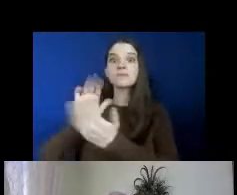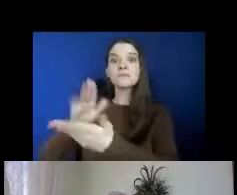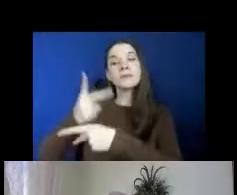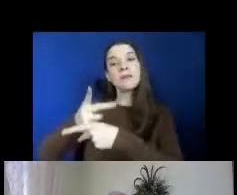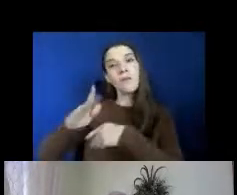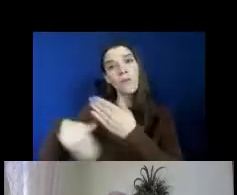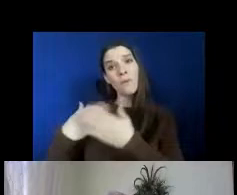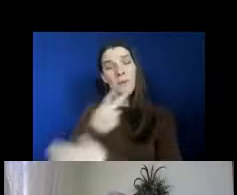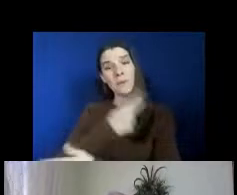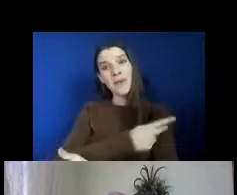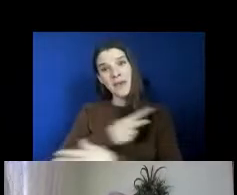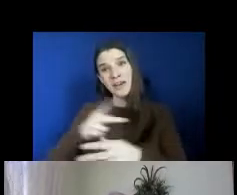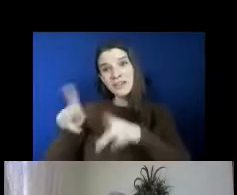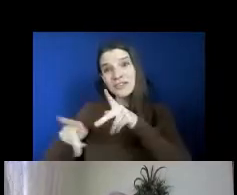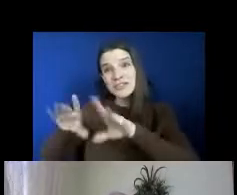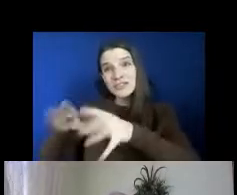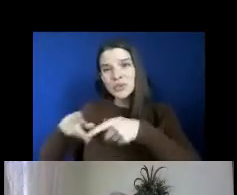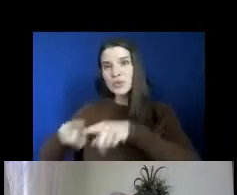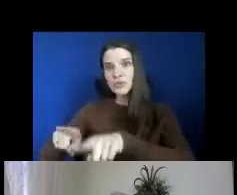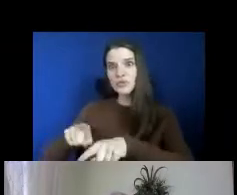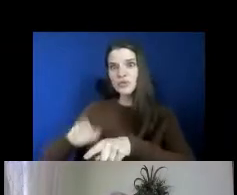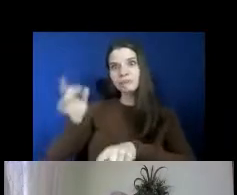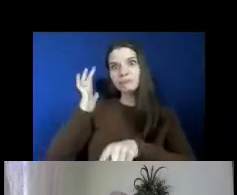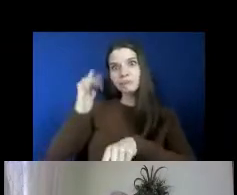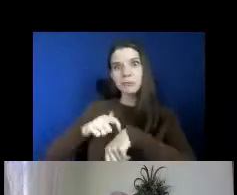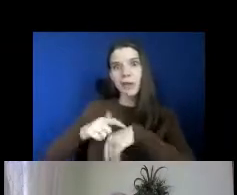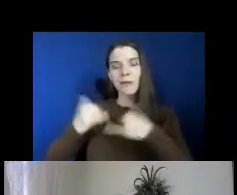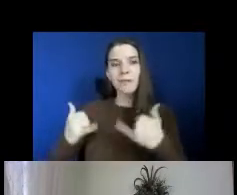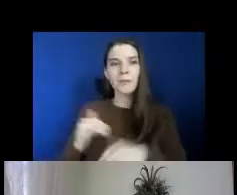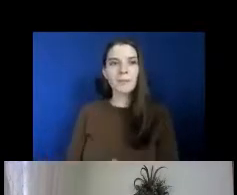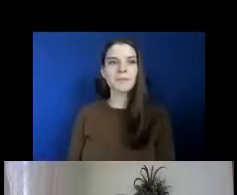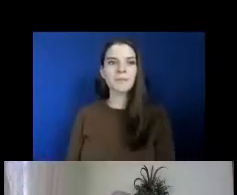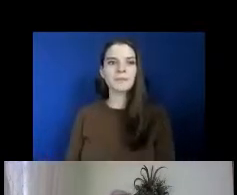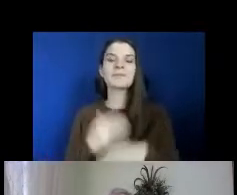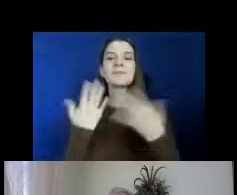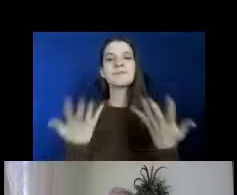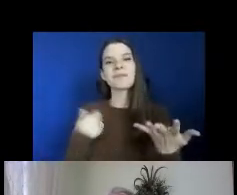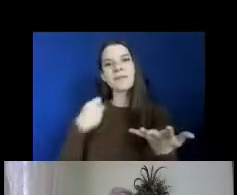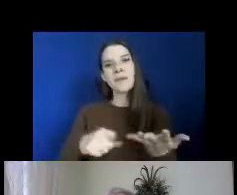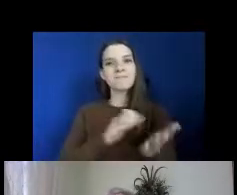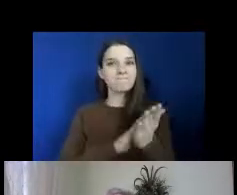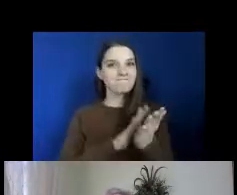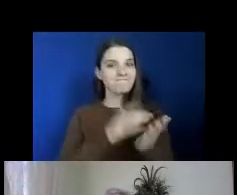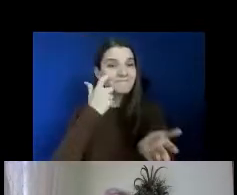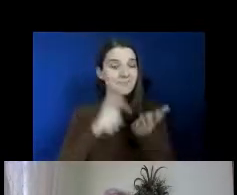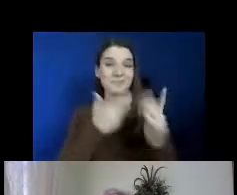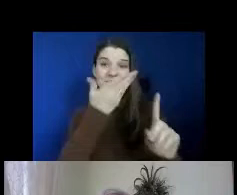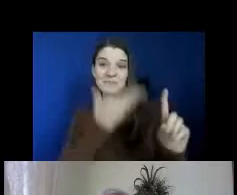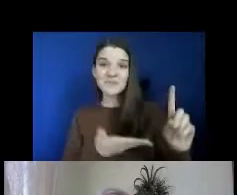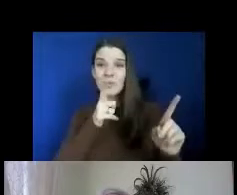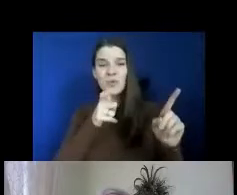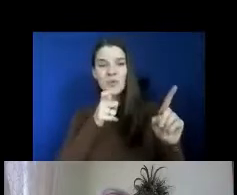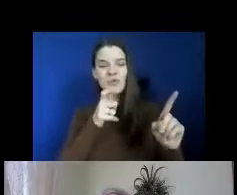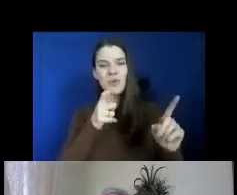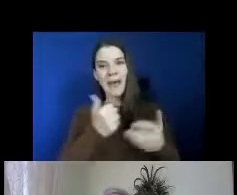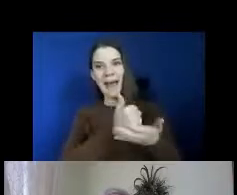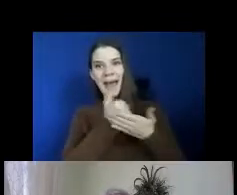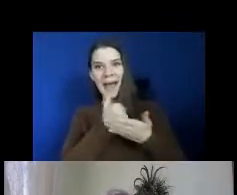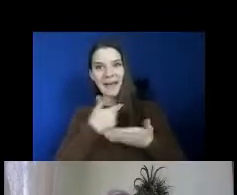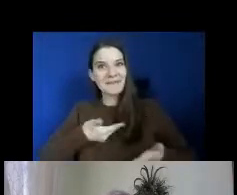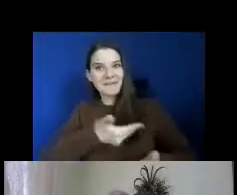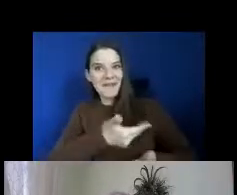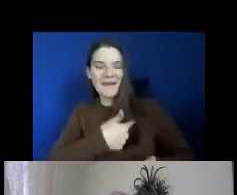patient population during this time. So I have to give a shout out to the person who probably helped invite me to give this